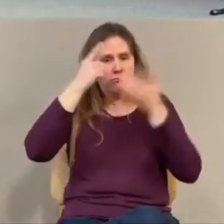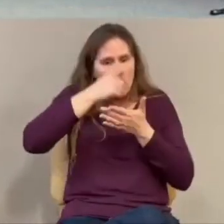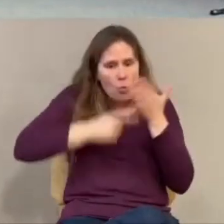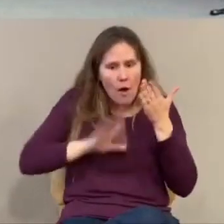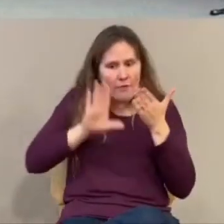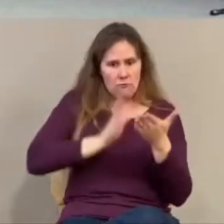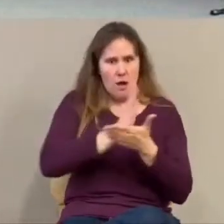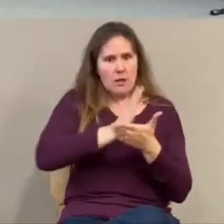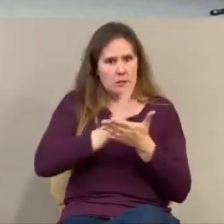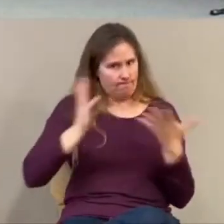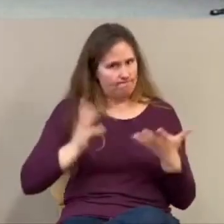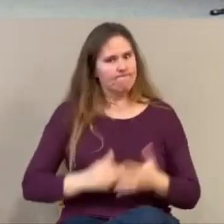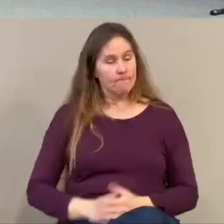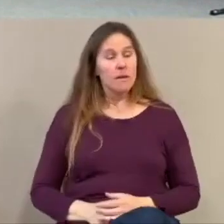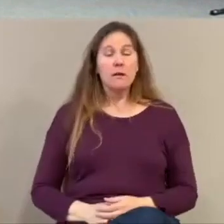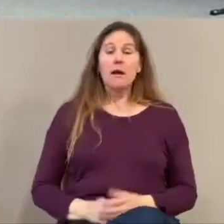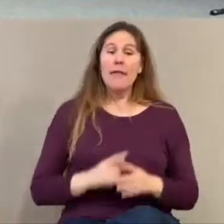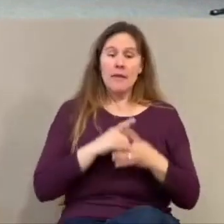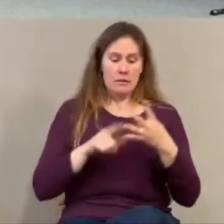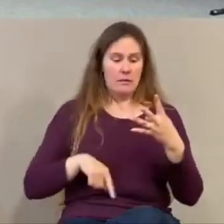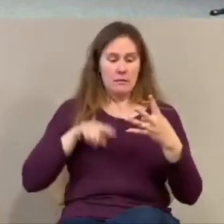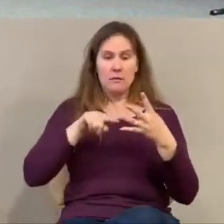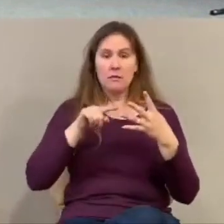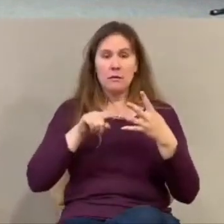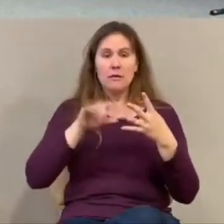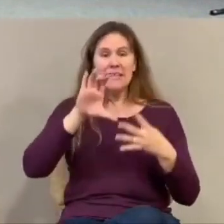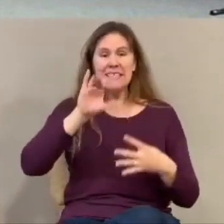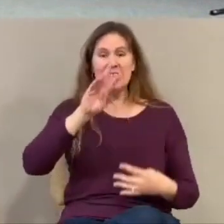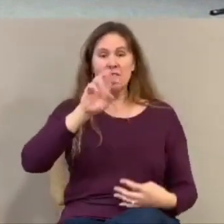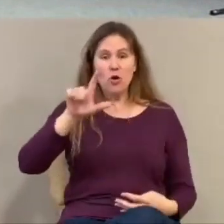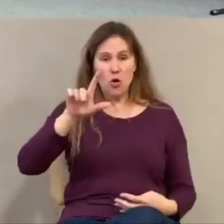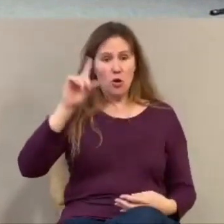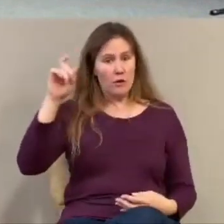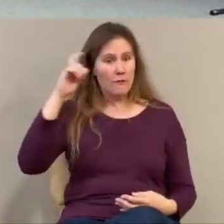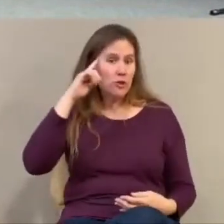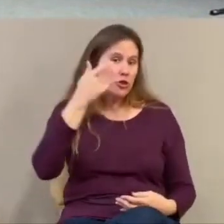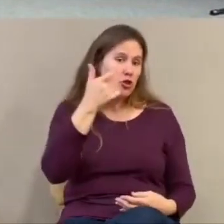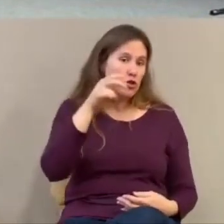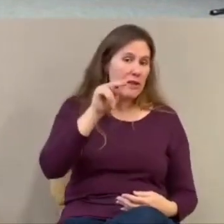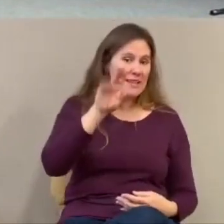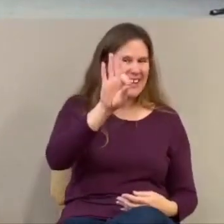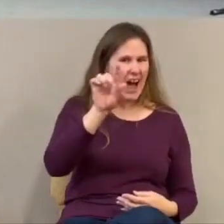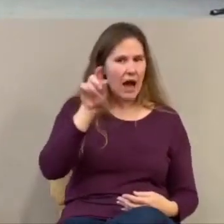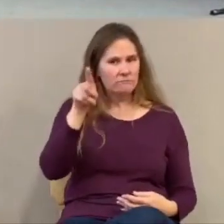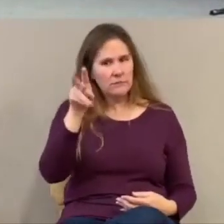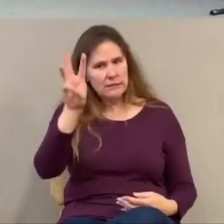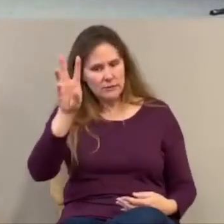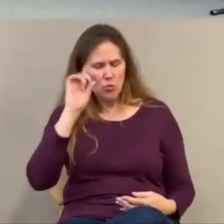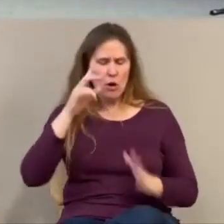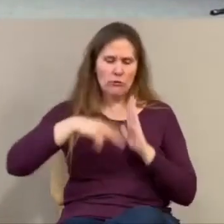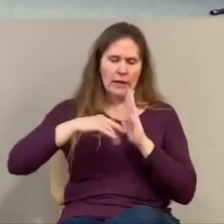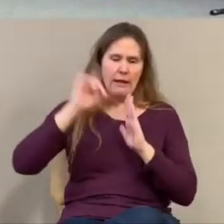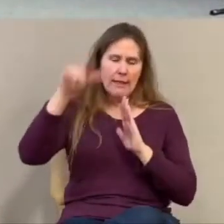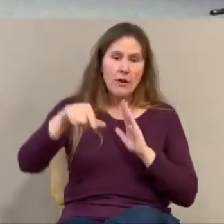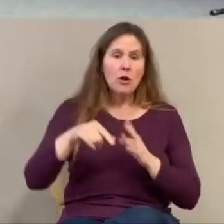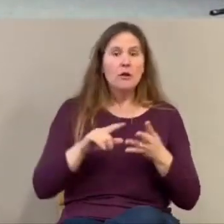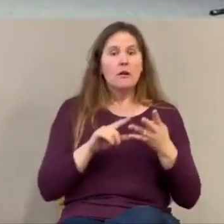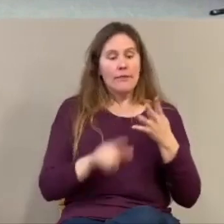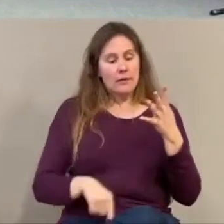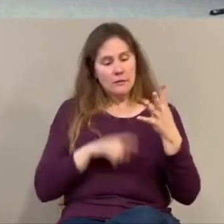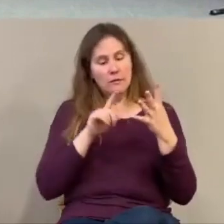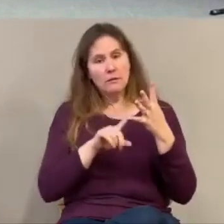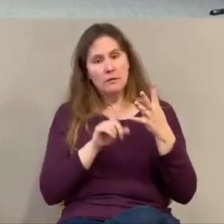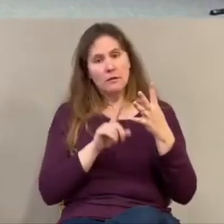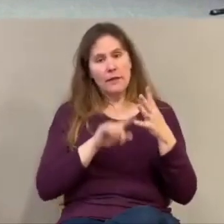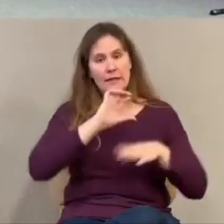their rights were. And then civil government, Genesis 9:6, and we'll read that later. God established civil government. And then